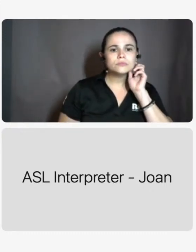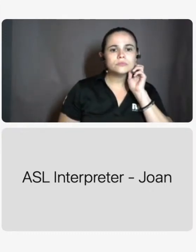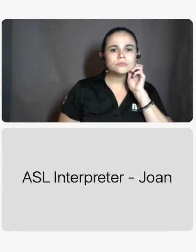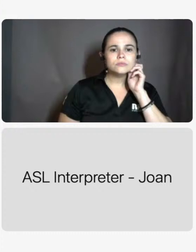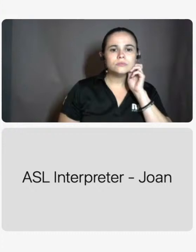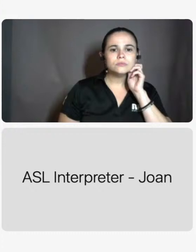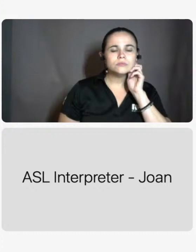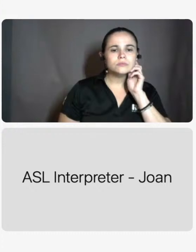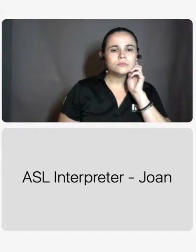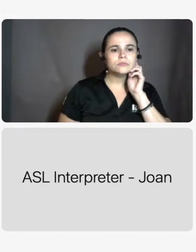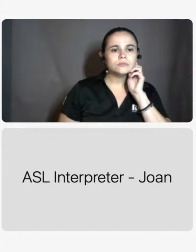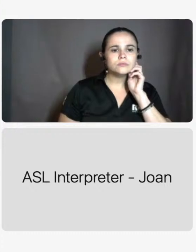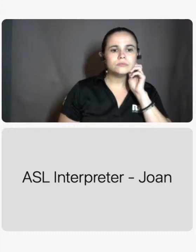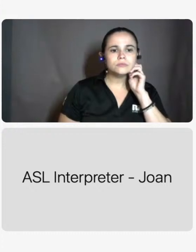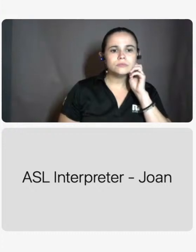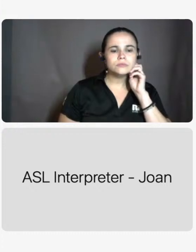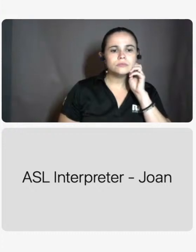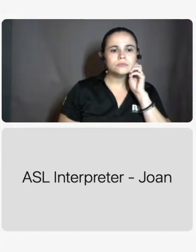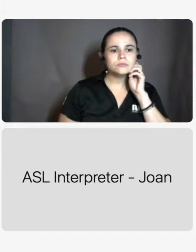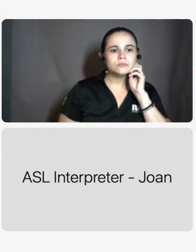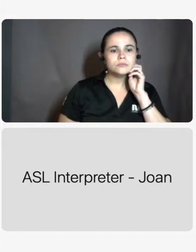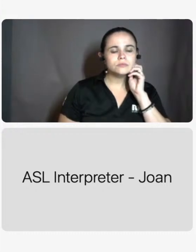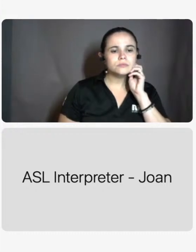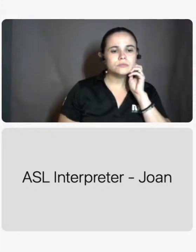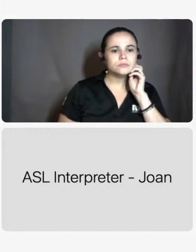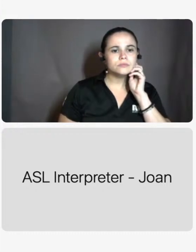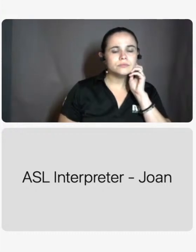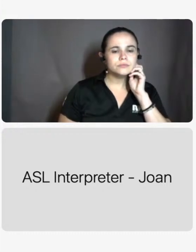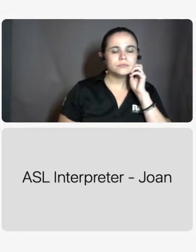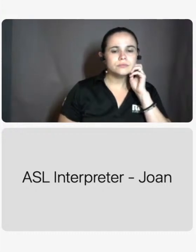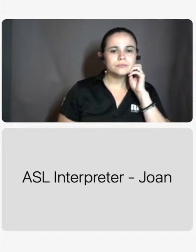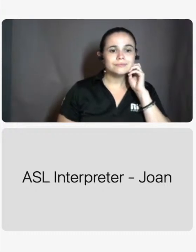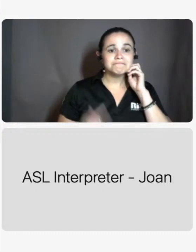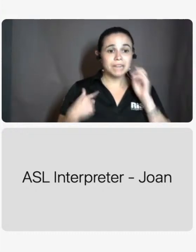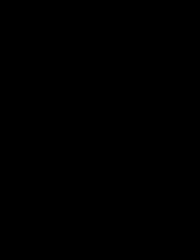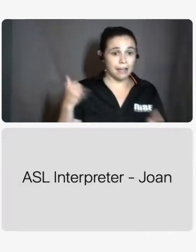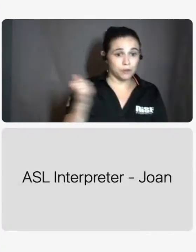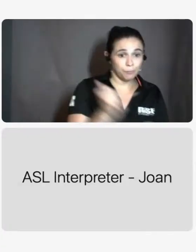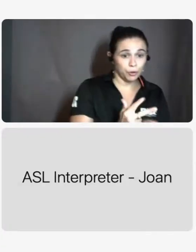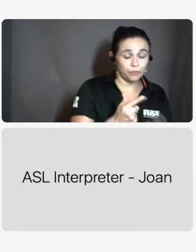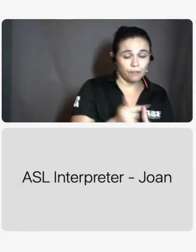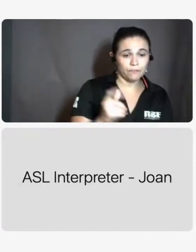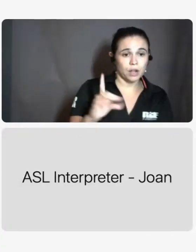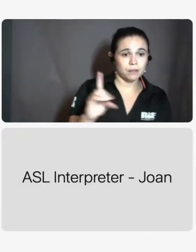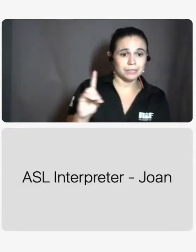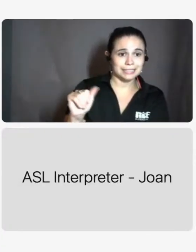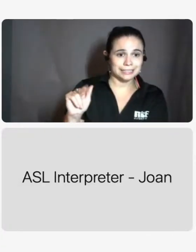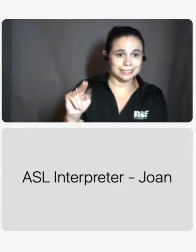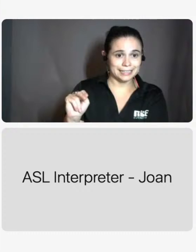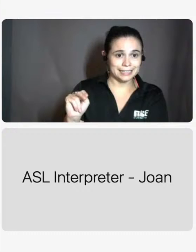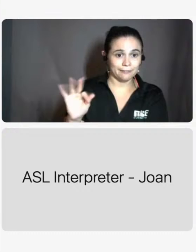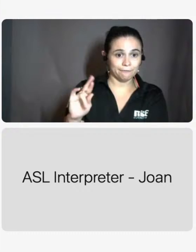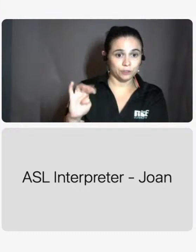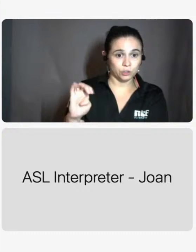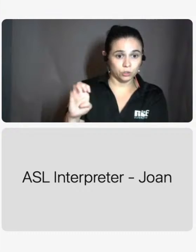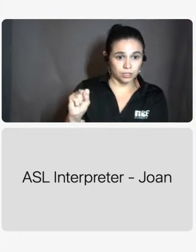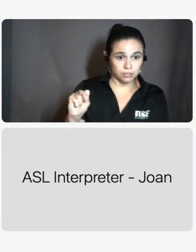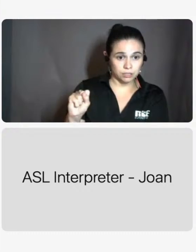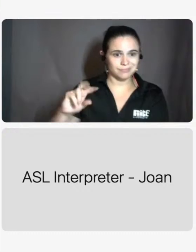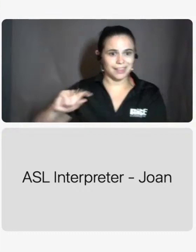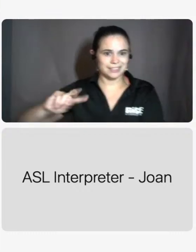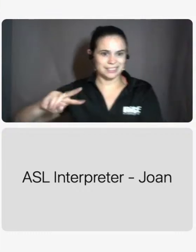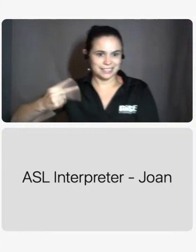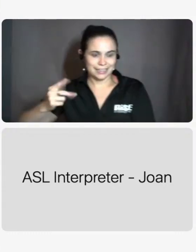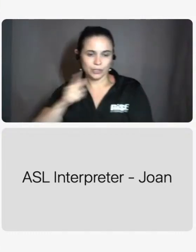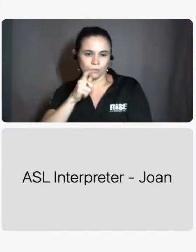I have a motion by Board Member Dan Flores and second by Board Member Ibarra to approve